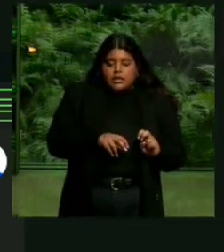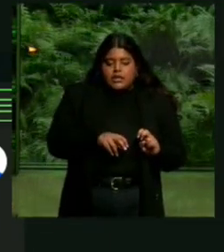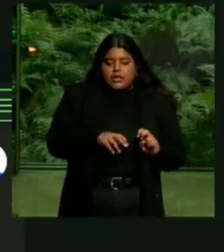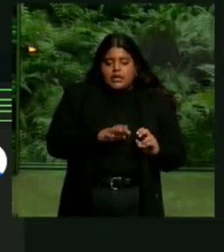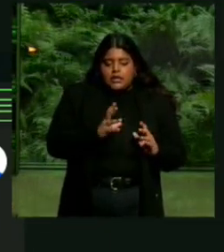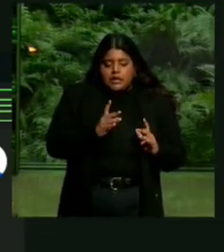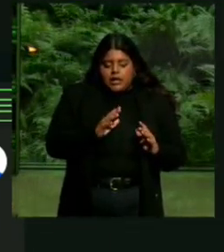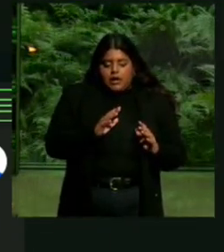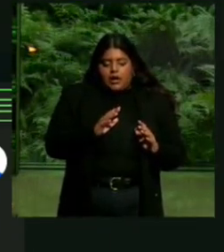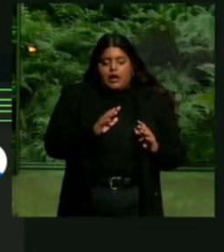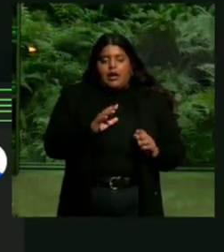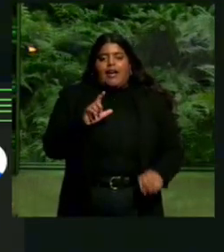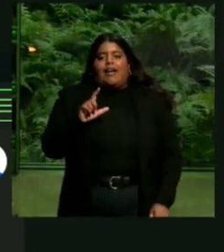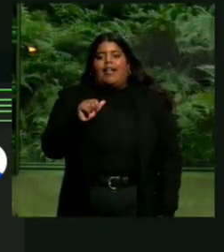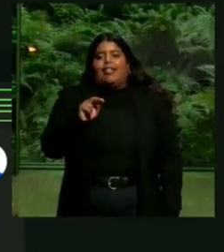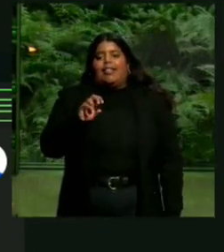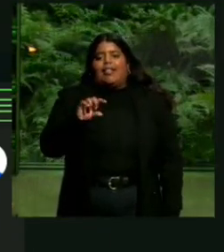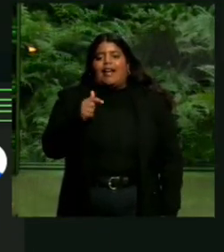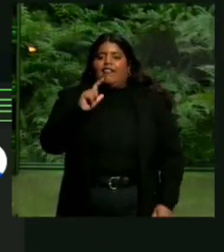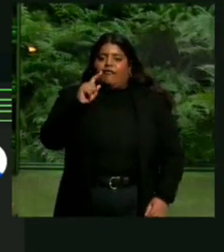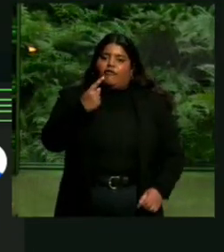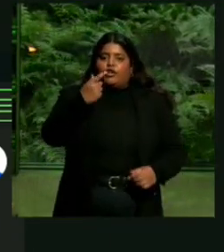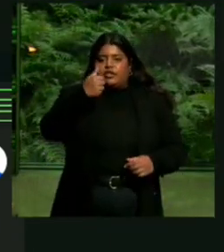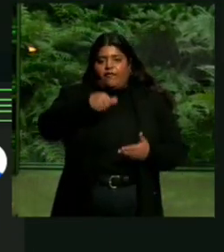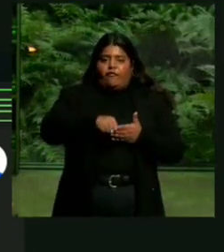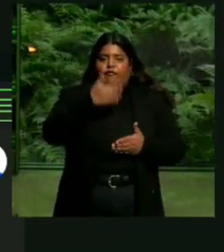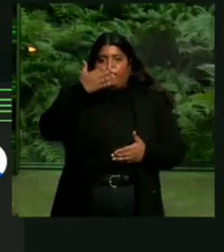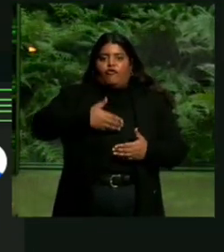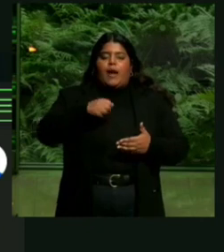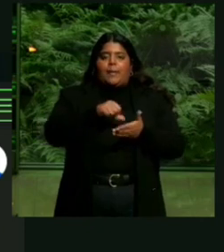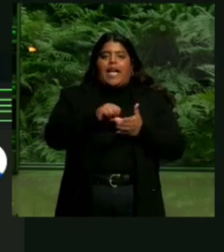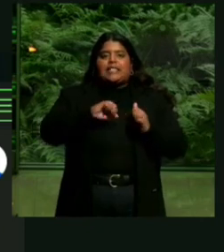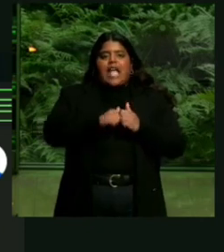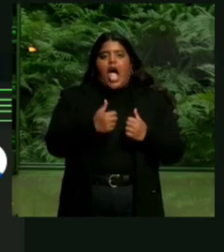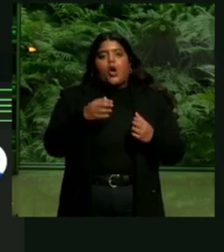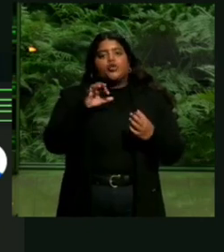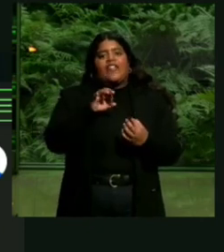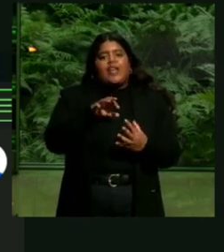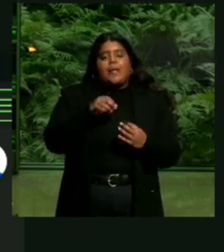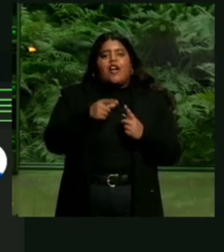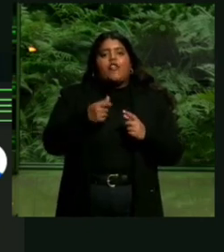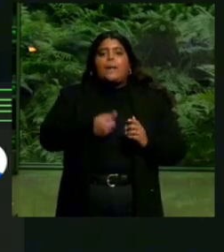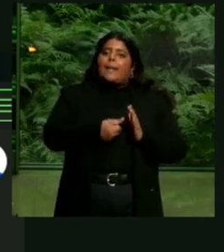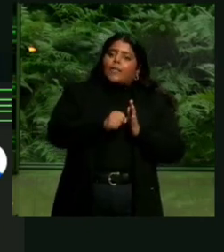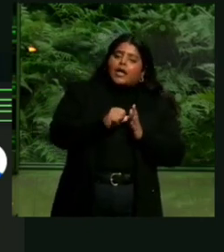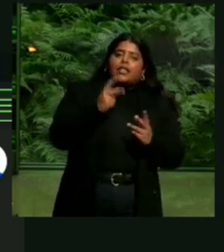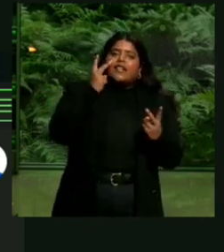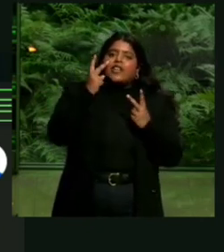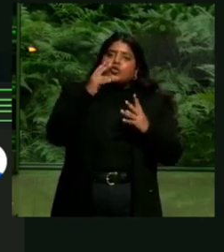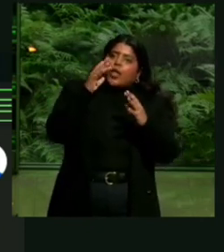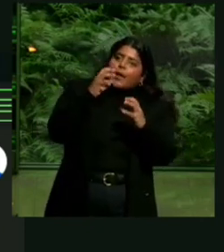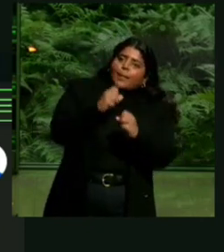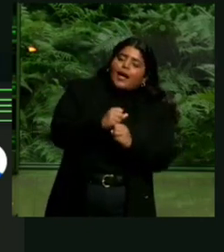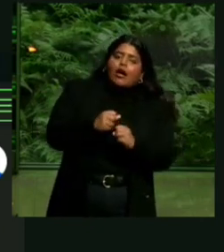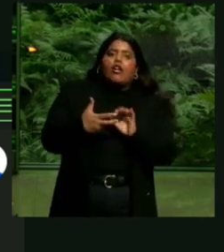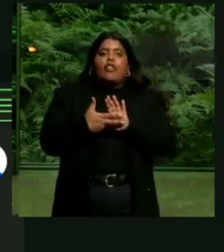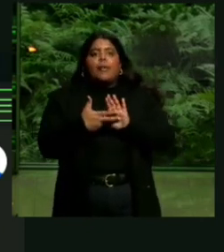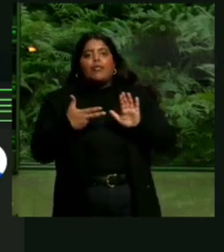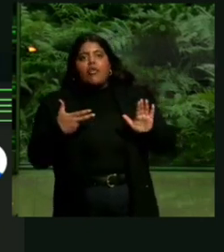website, the landing page, try to come up with different feedback on impressions, the visual appeal, the